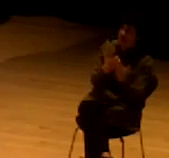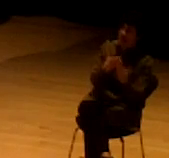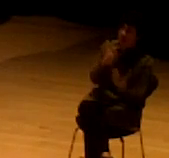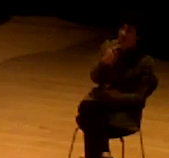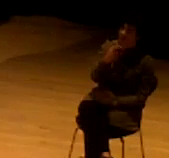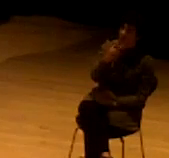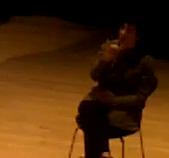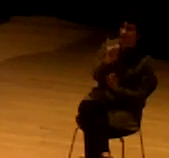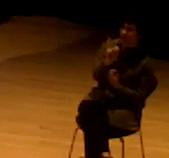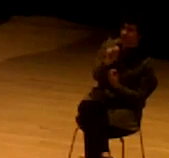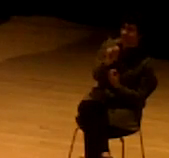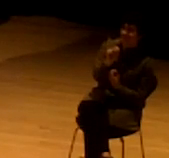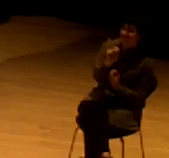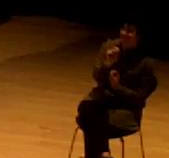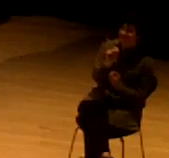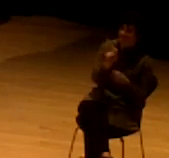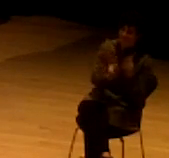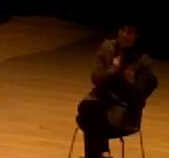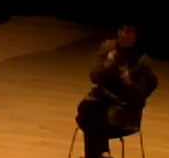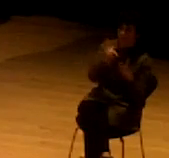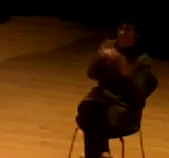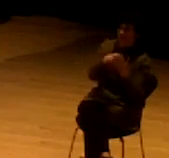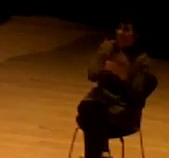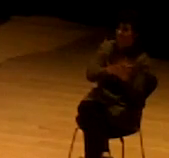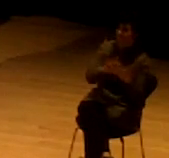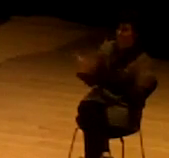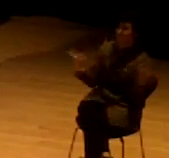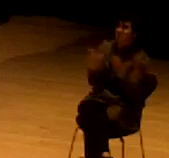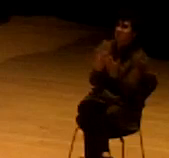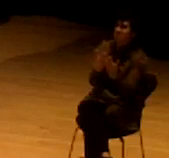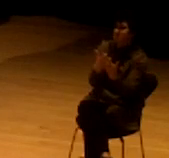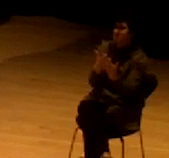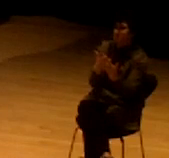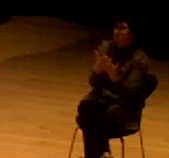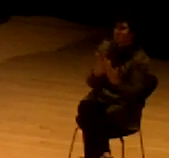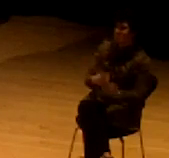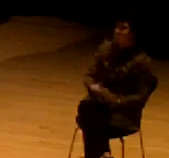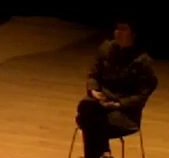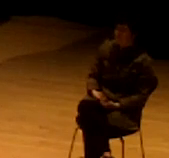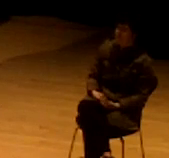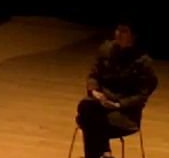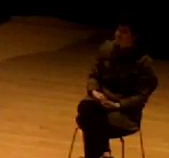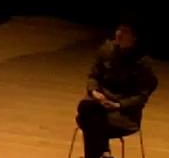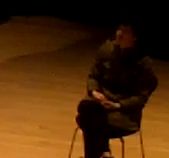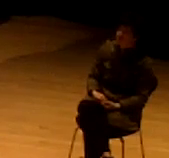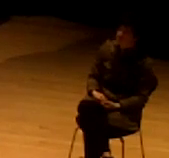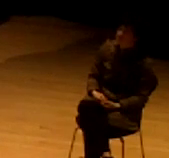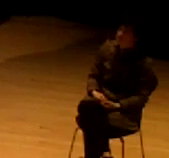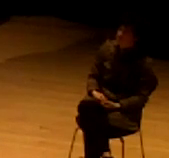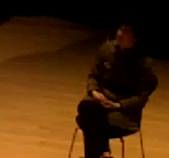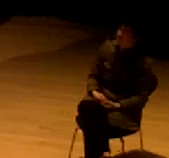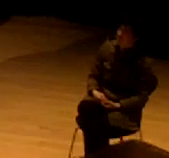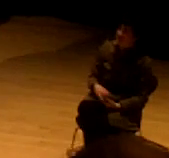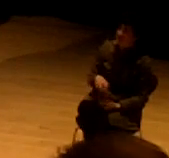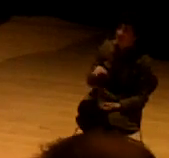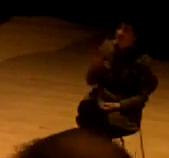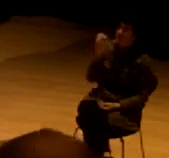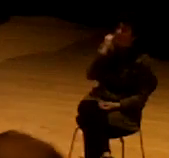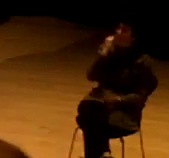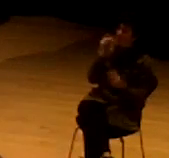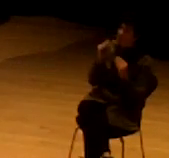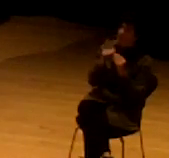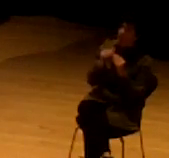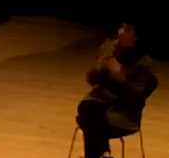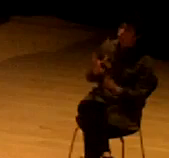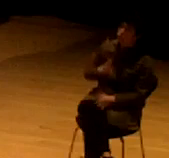to the people in it, and the work they're doing is very gritty, and that worked so well. It would not, I think, have worked well if it was more polished in its